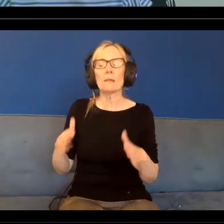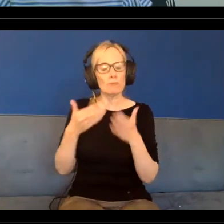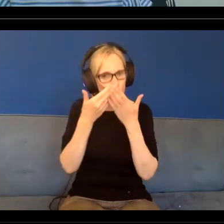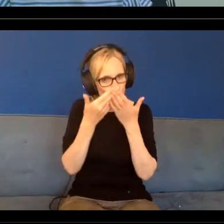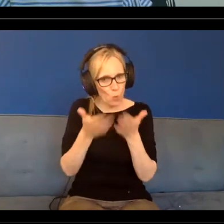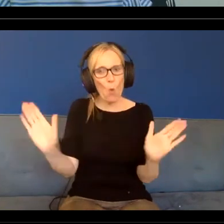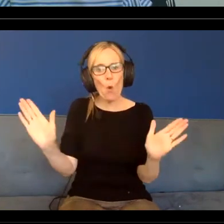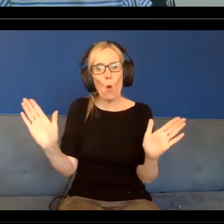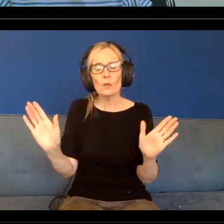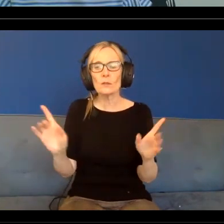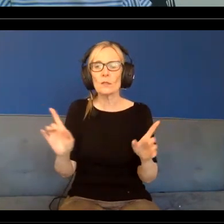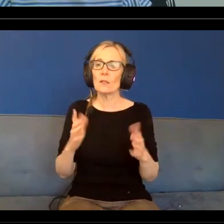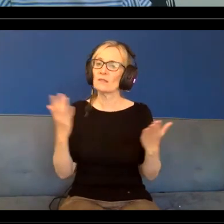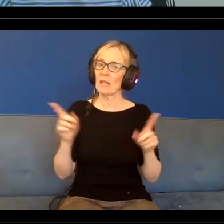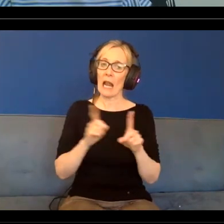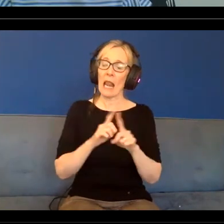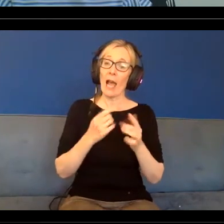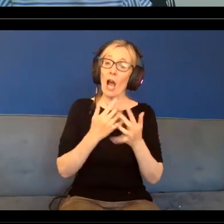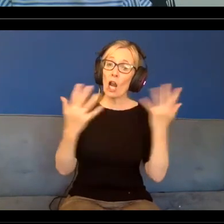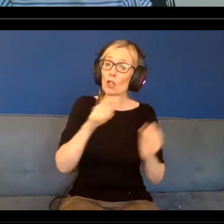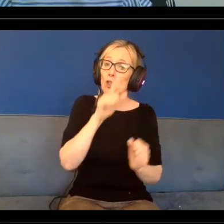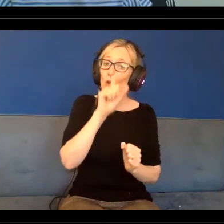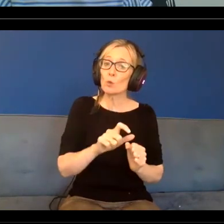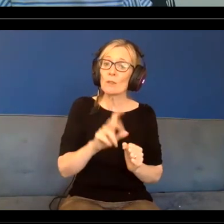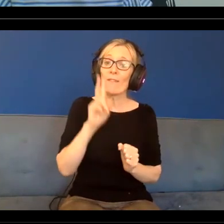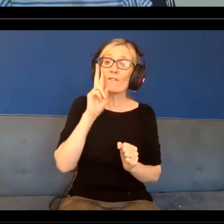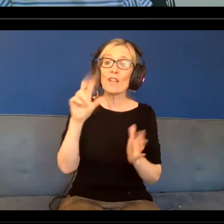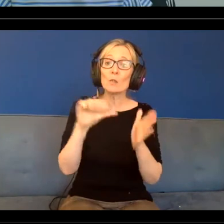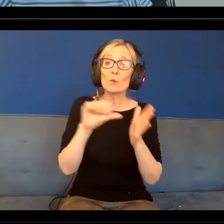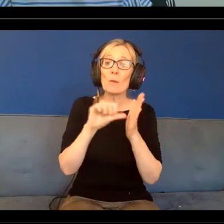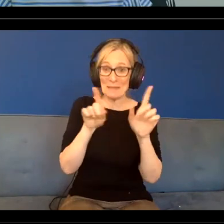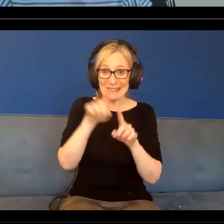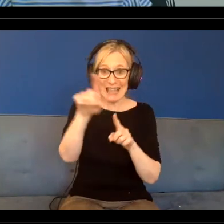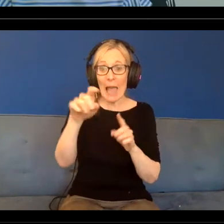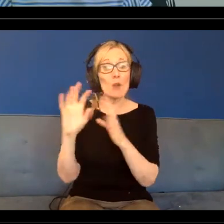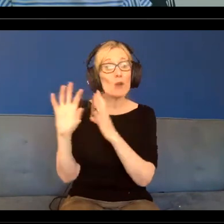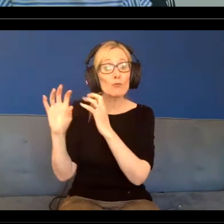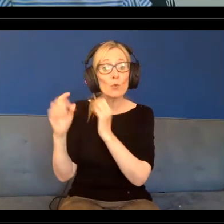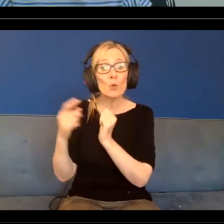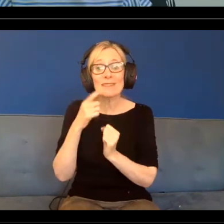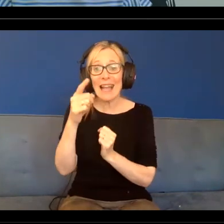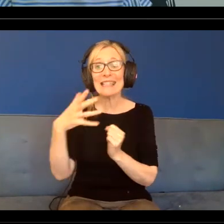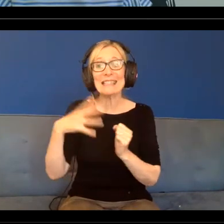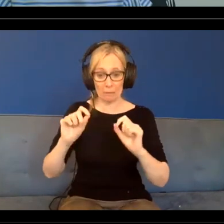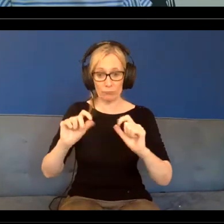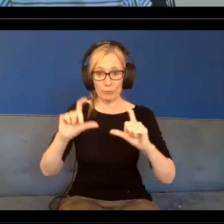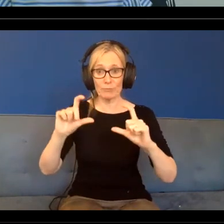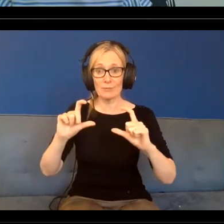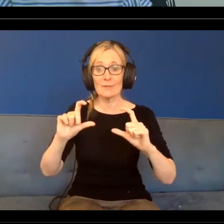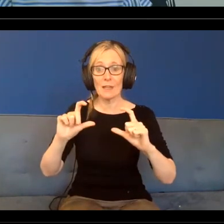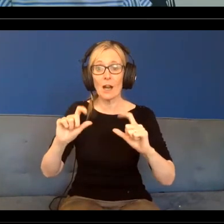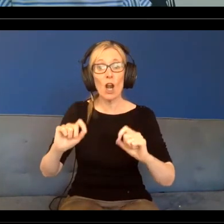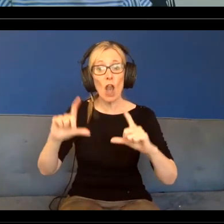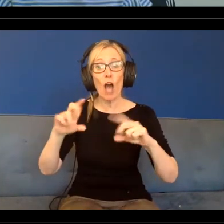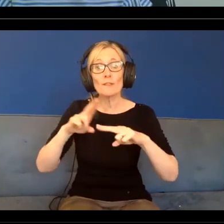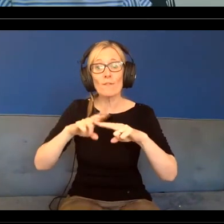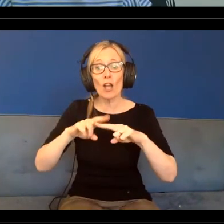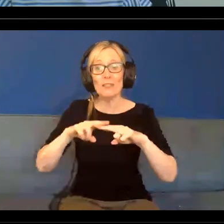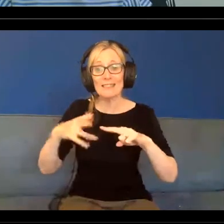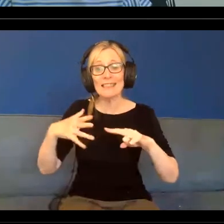we've got lots of students with visual impairments where, as Ruth said, the materials need to be presented in a larger font or in a